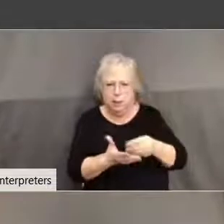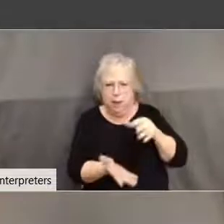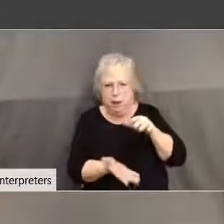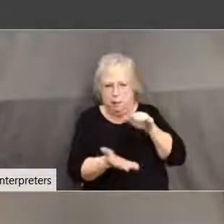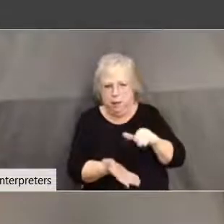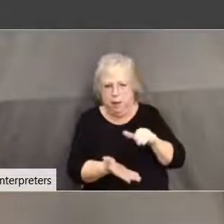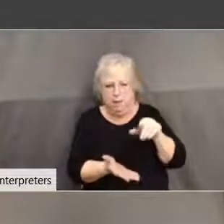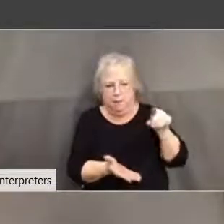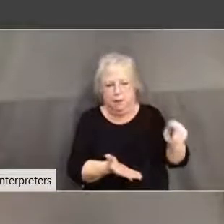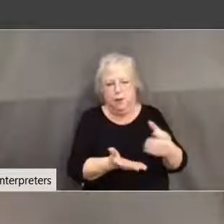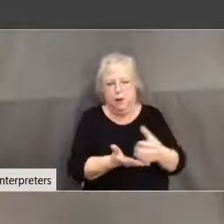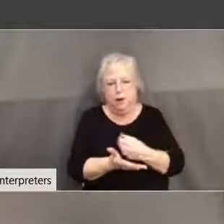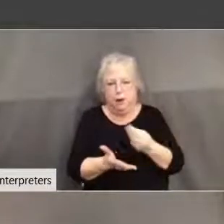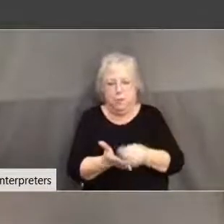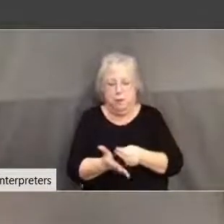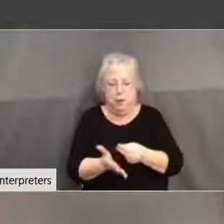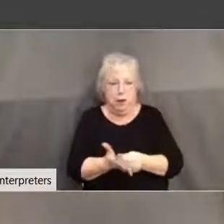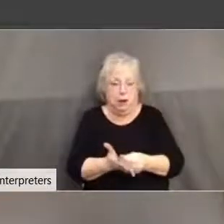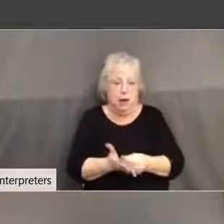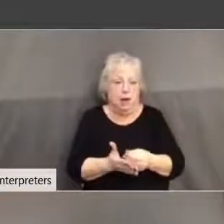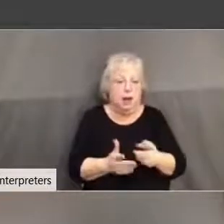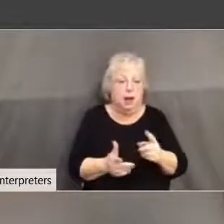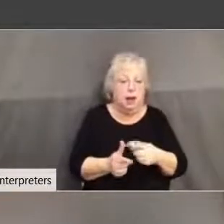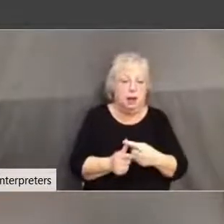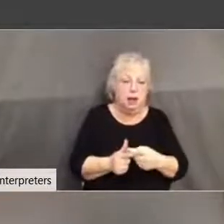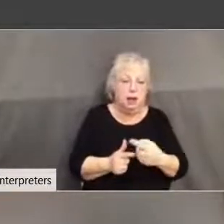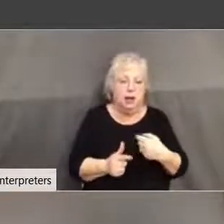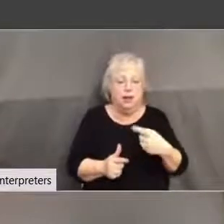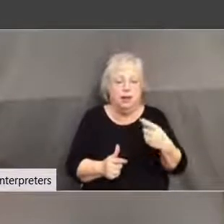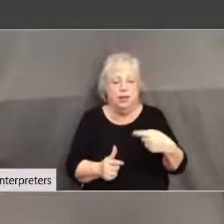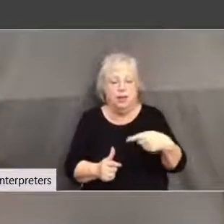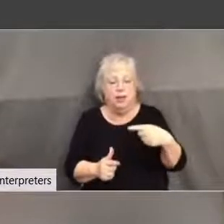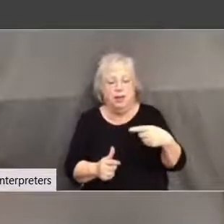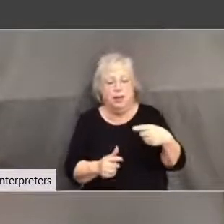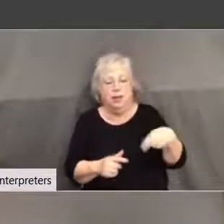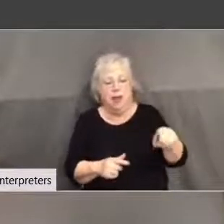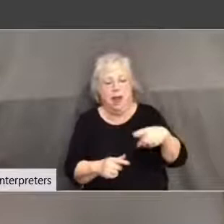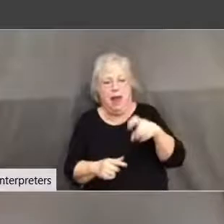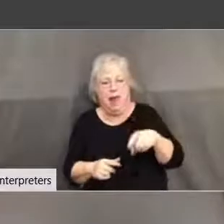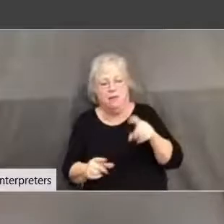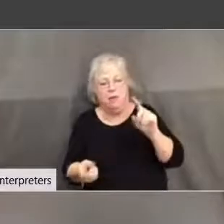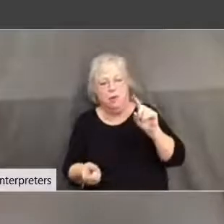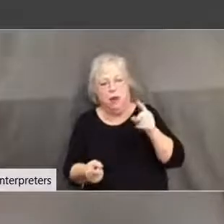money to start with, and then they have to dilute down to that 15%.